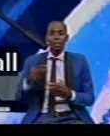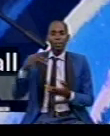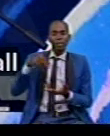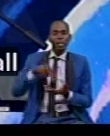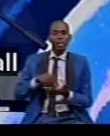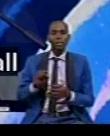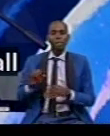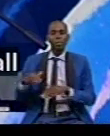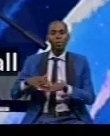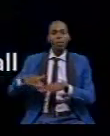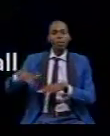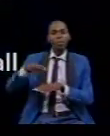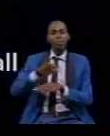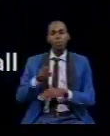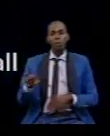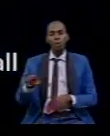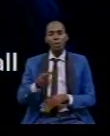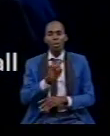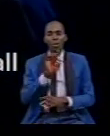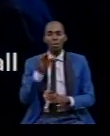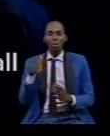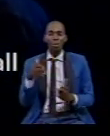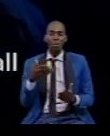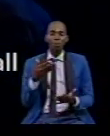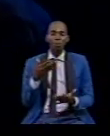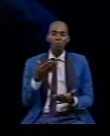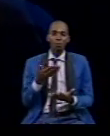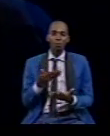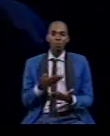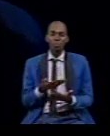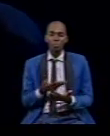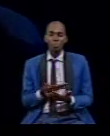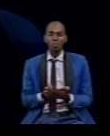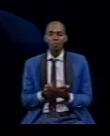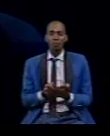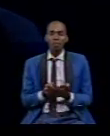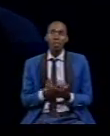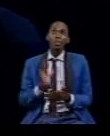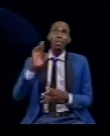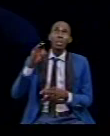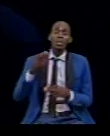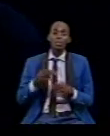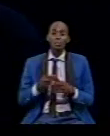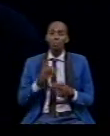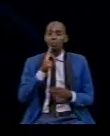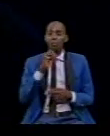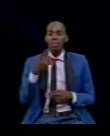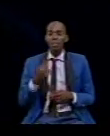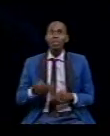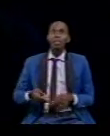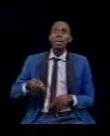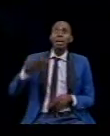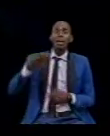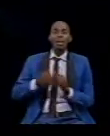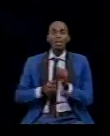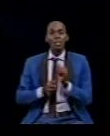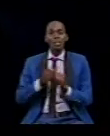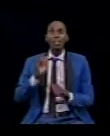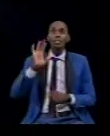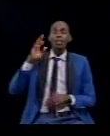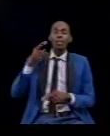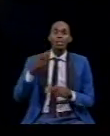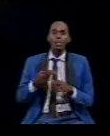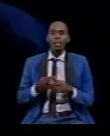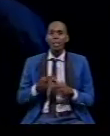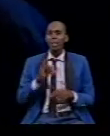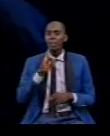manifested. It is demonstrated right now. Lord, show yourself strong on